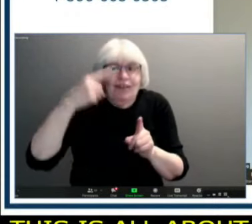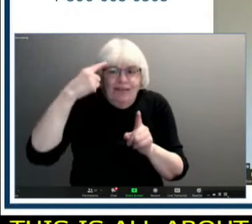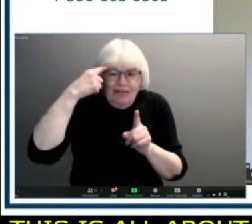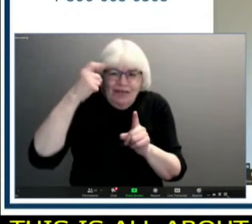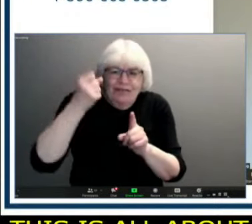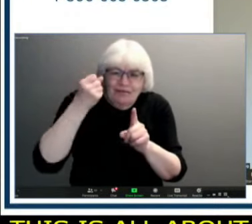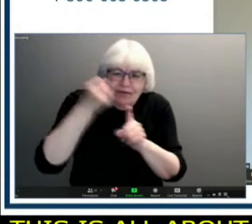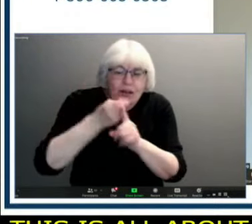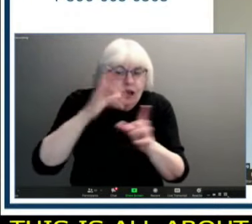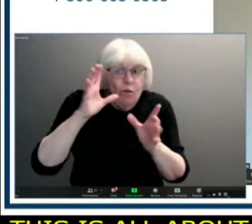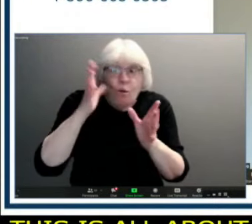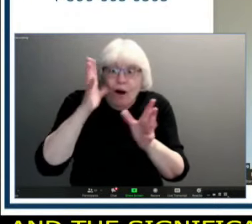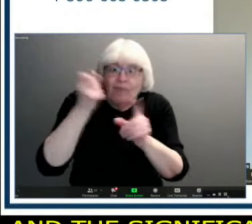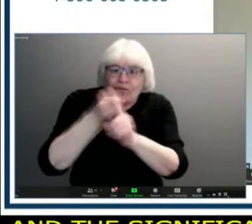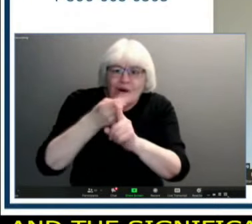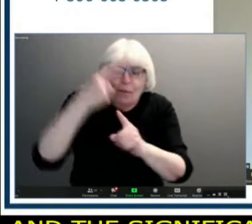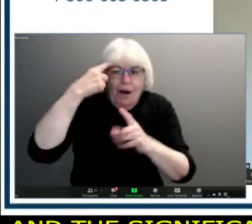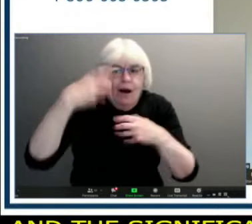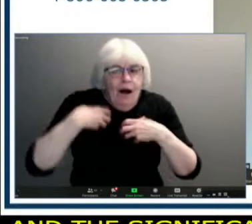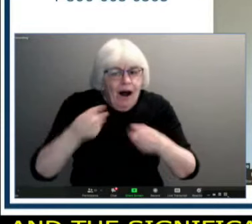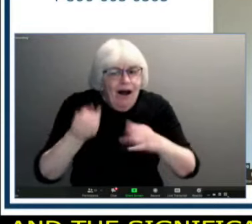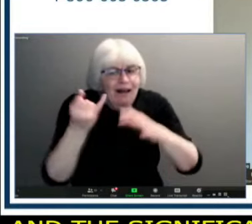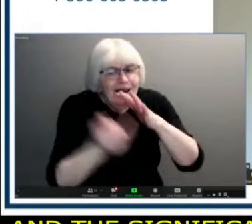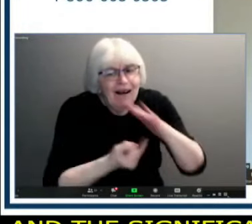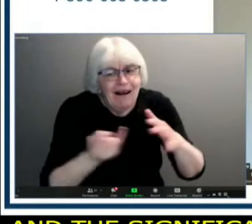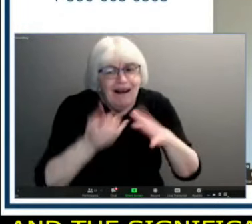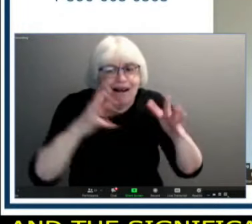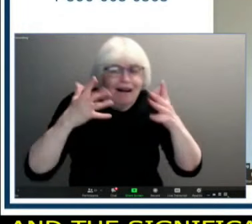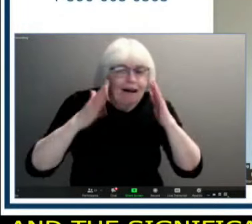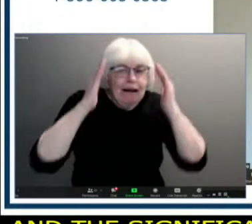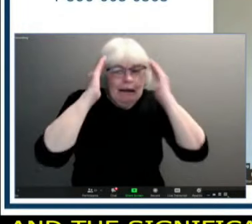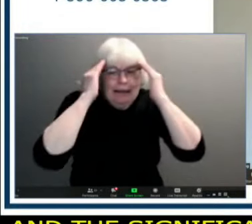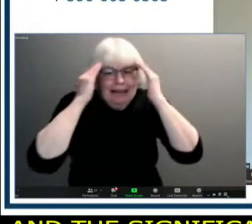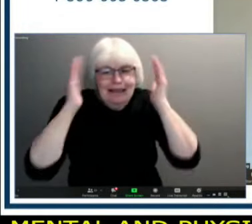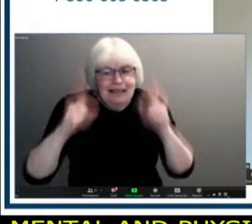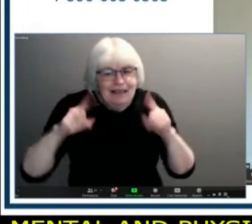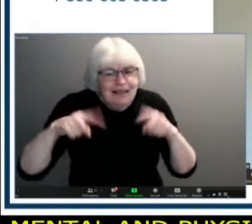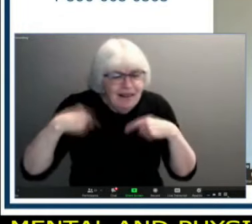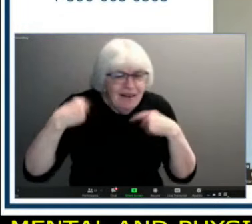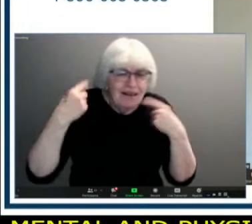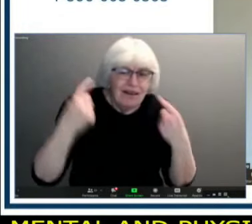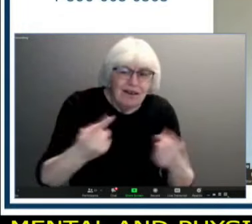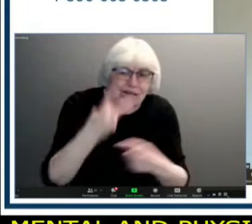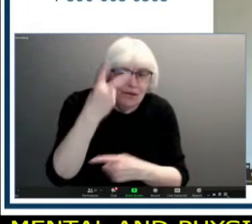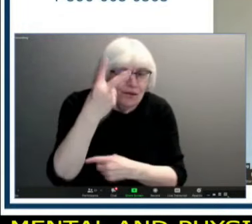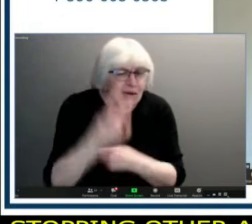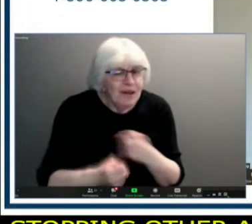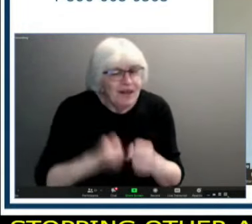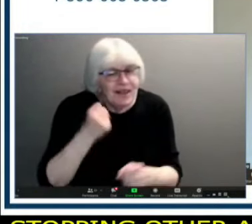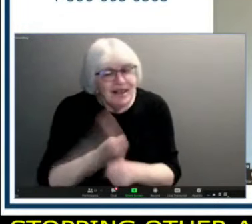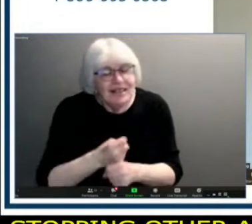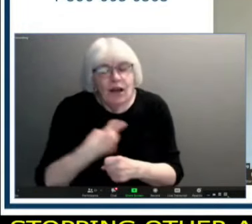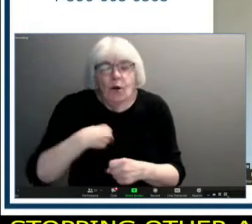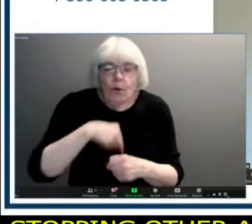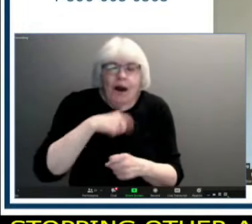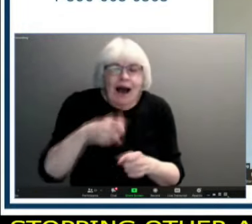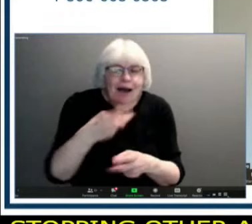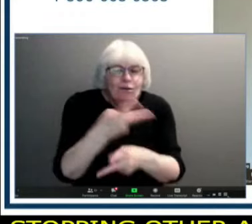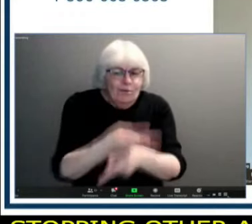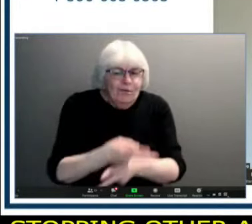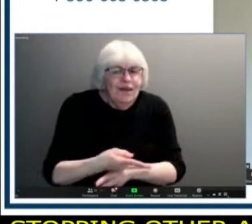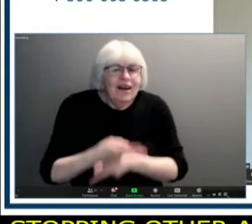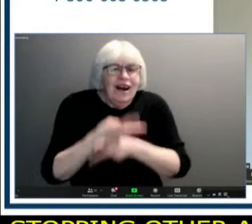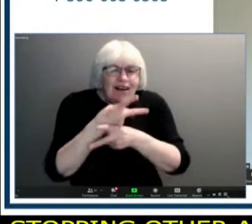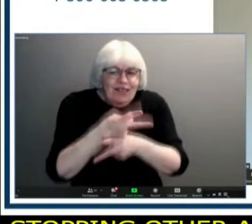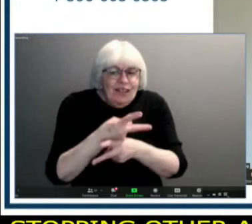other activities over the last 2 years. So we're cognizant of that, and that is why we're in limited ways, we're keeping social